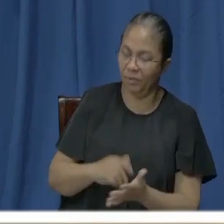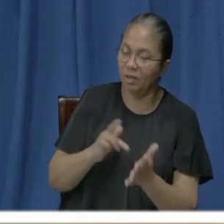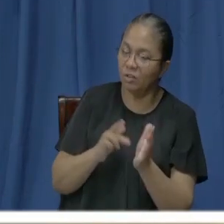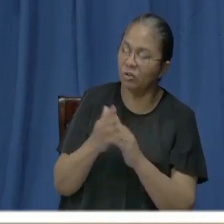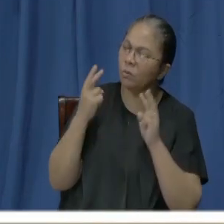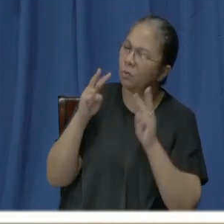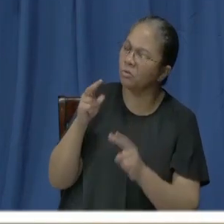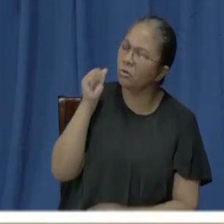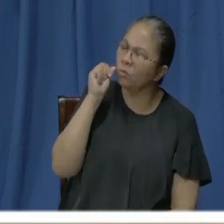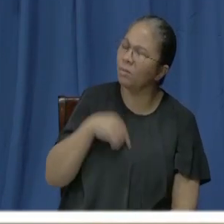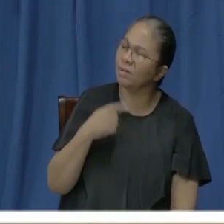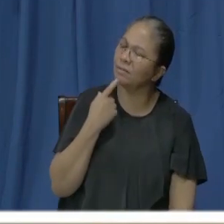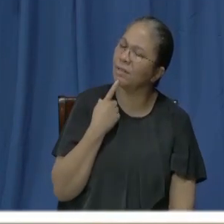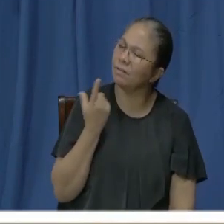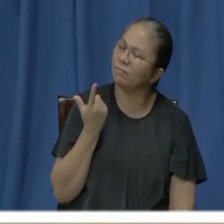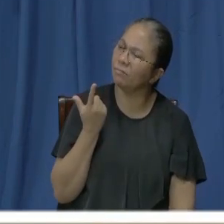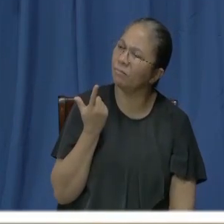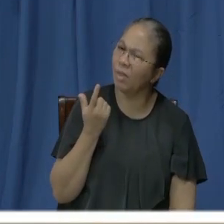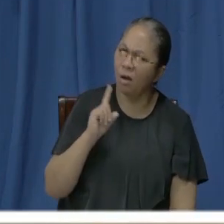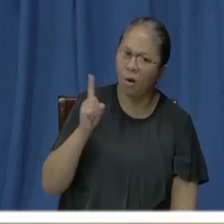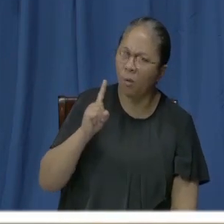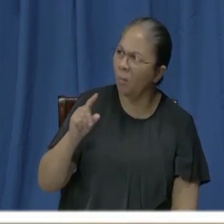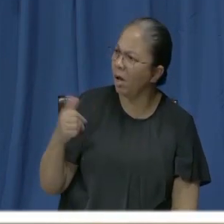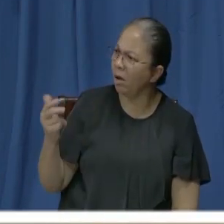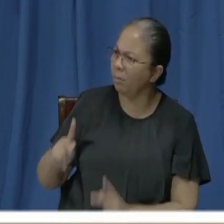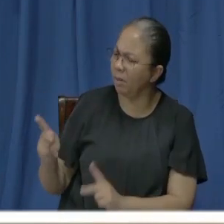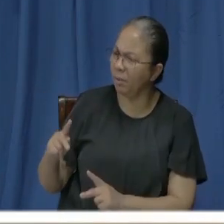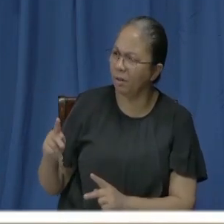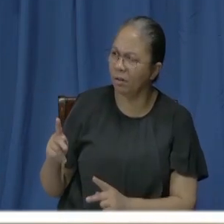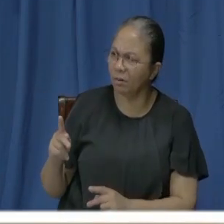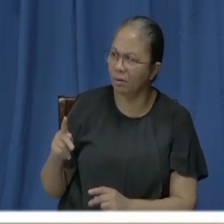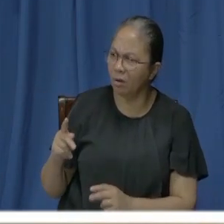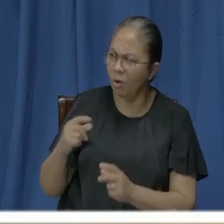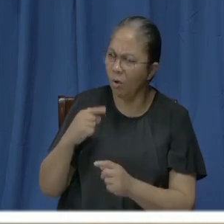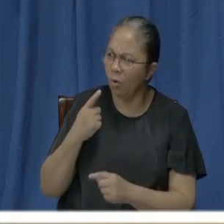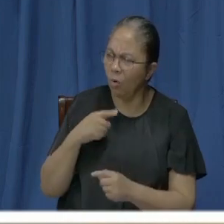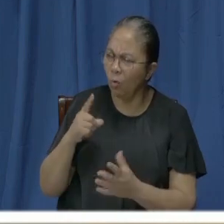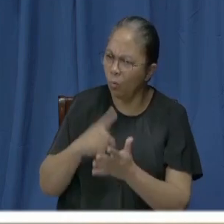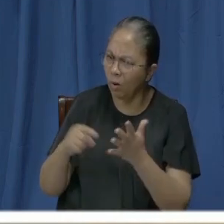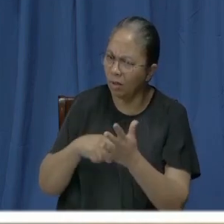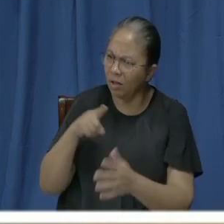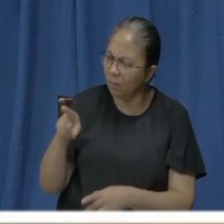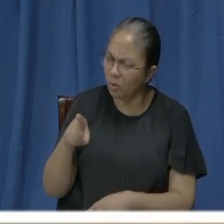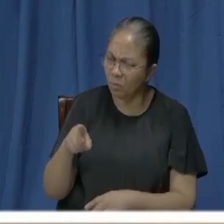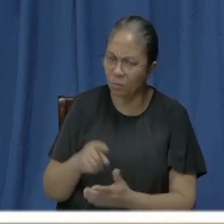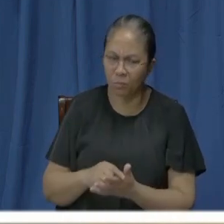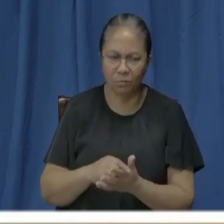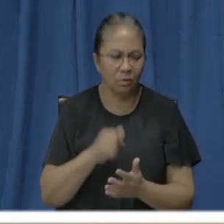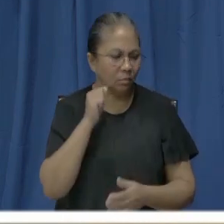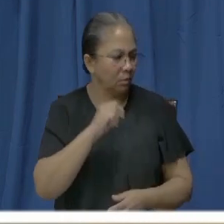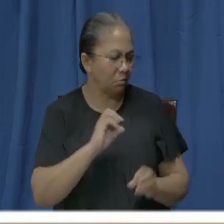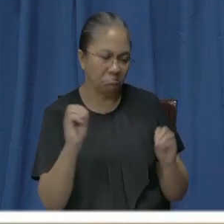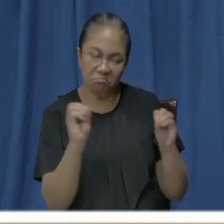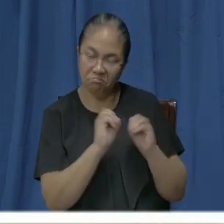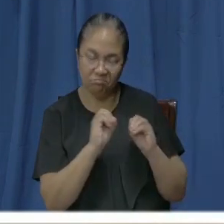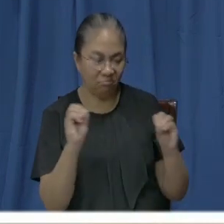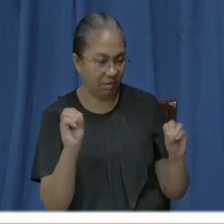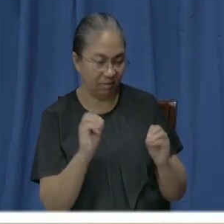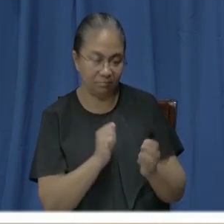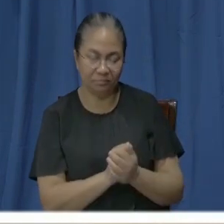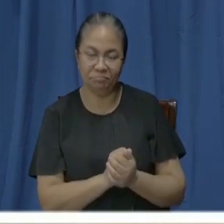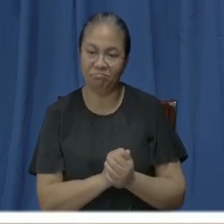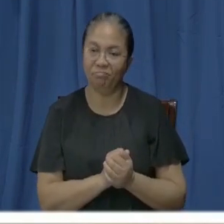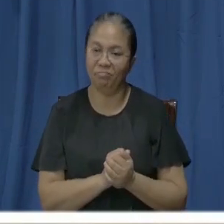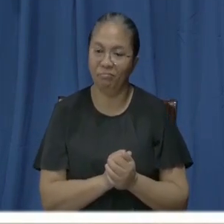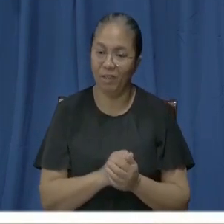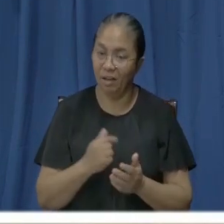"Woman, where are they? Has no one condemned you?" "No, sir," she replied. "Neither